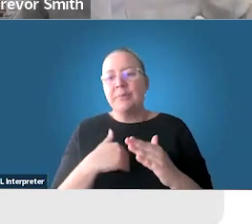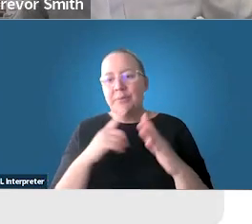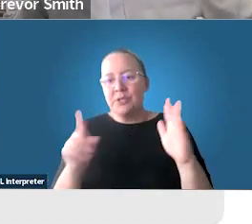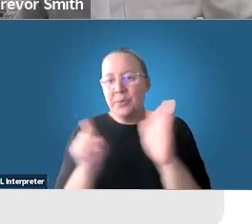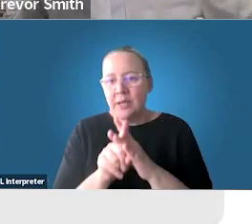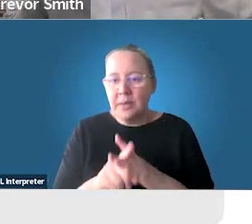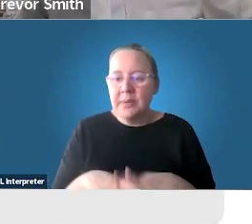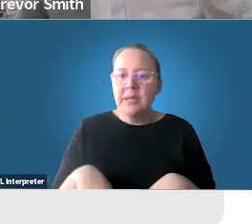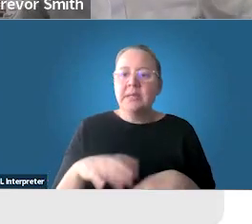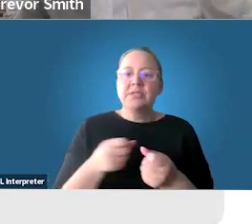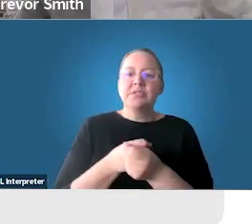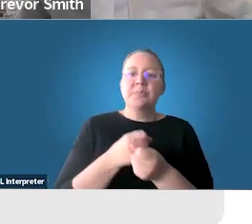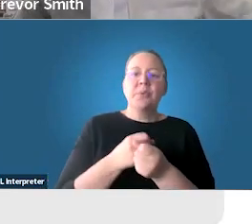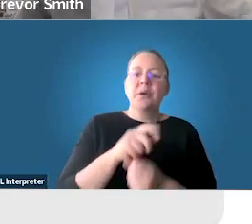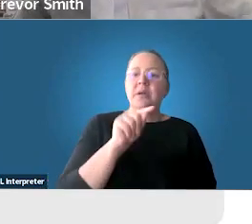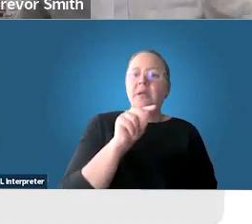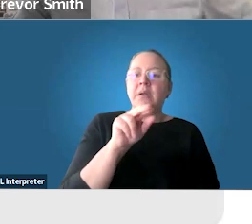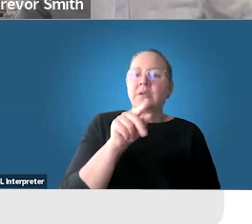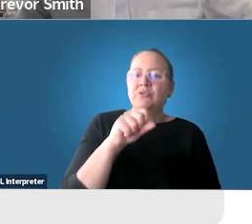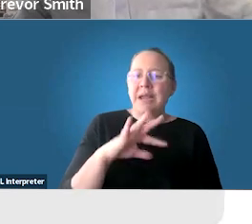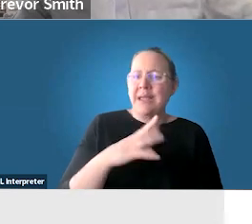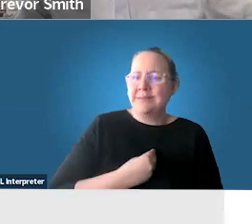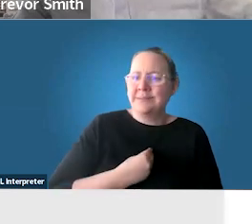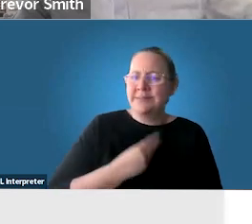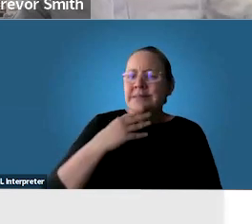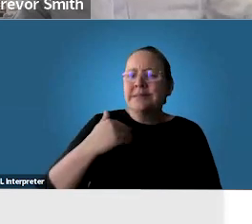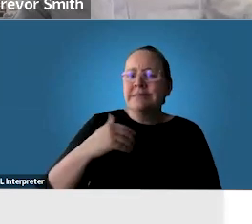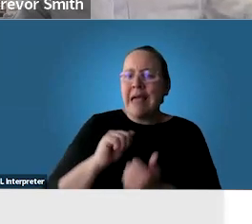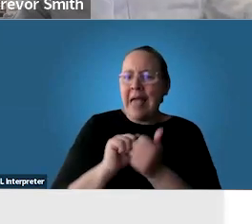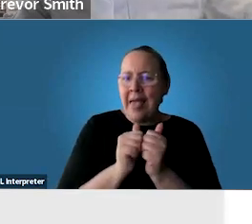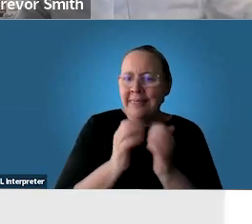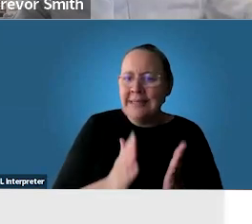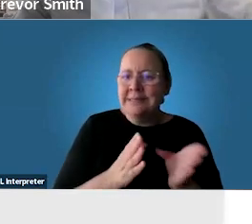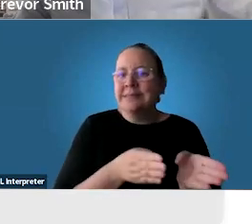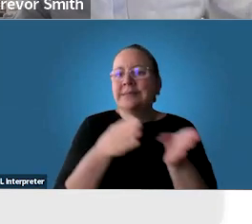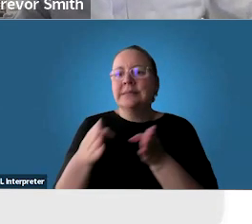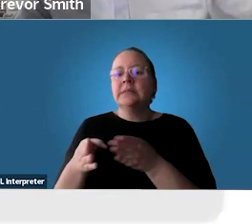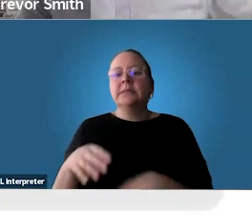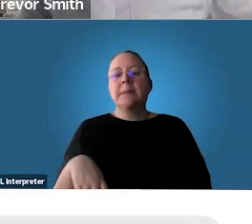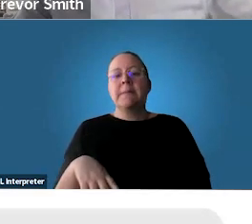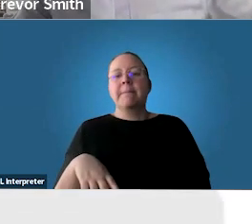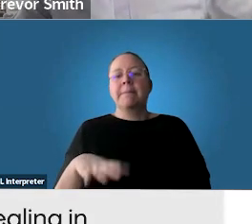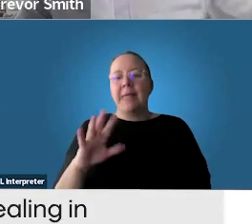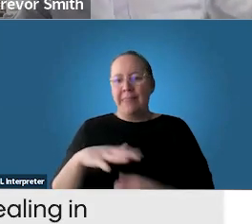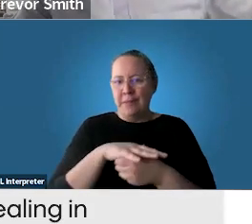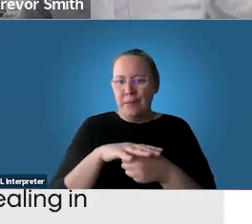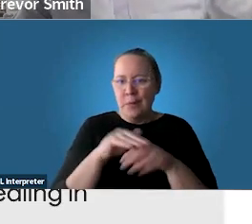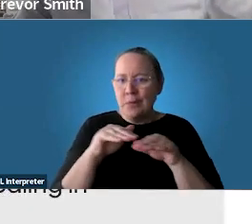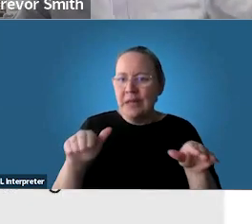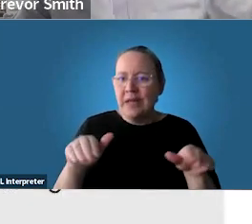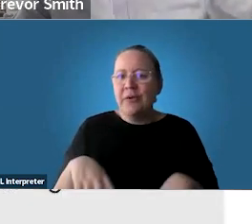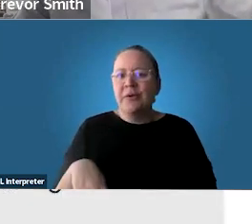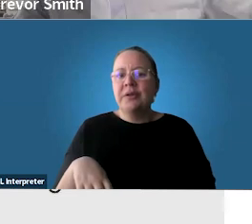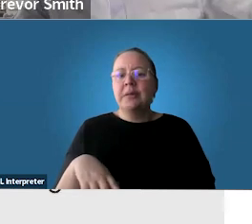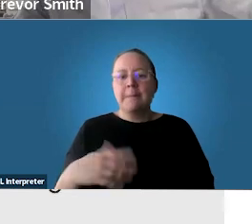support trans youth athletes. I think a lot of the stories around hope right now we're going to see at the local level, at the on the